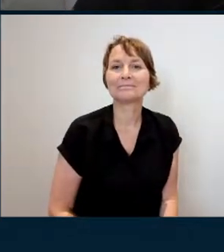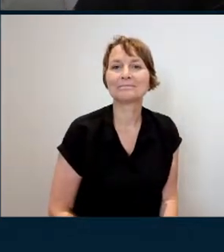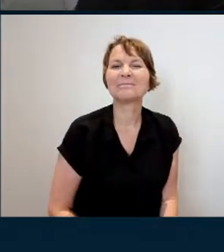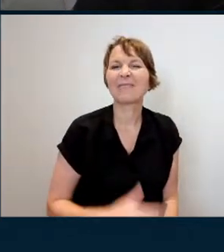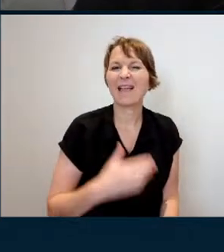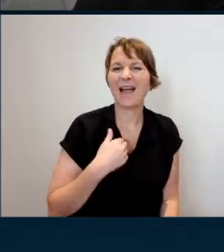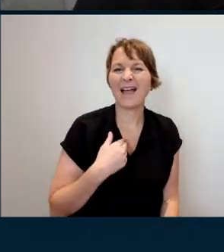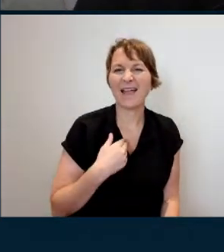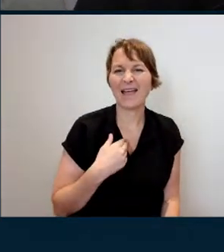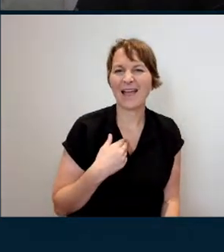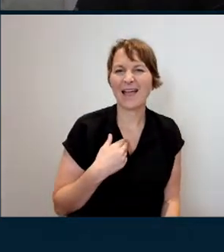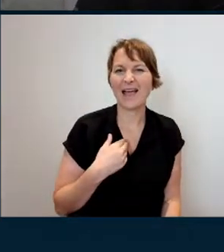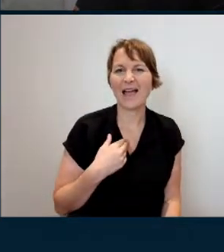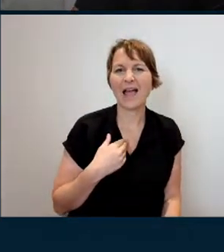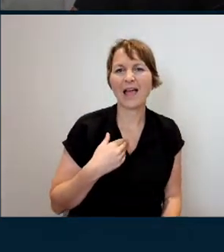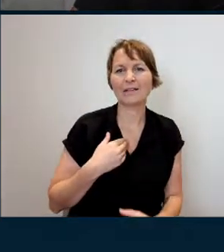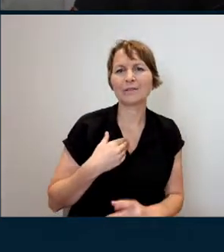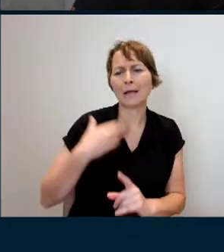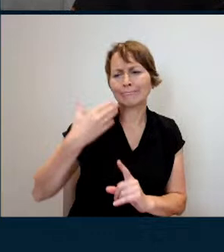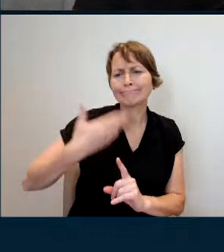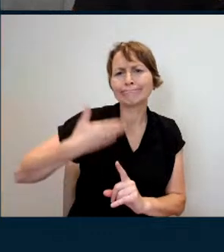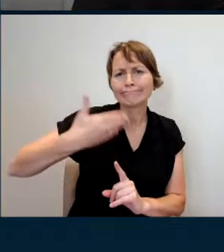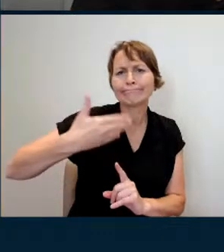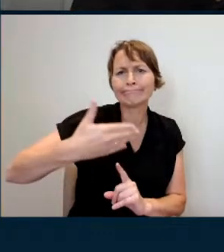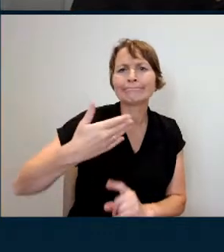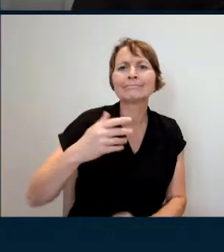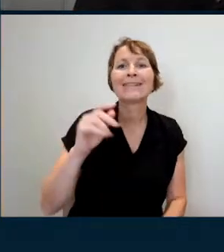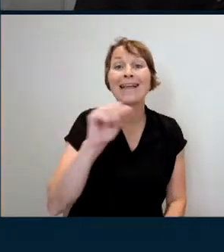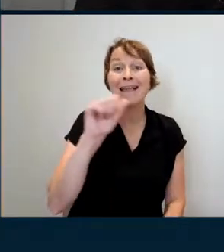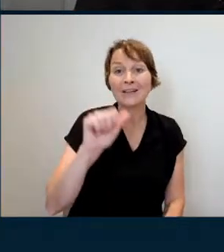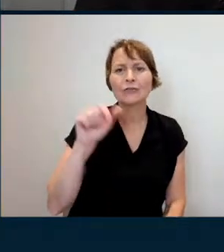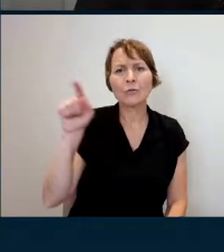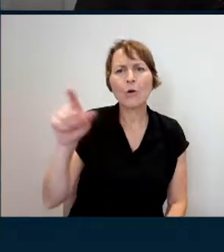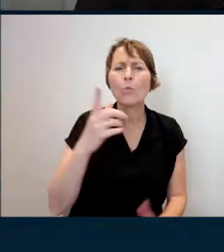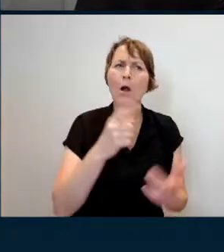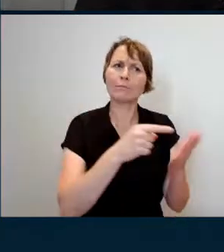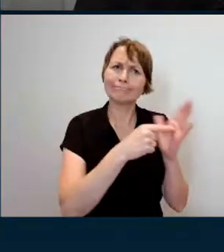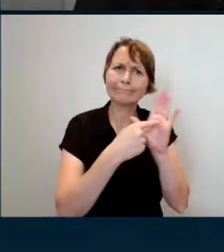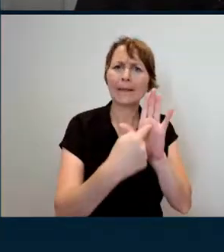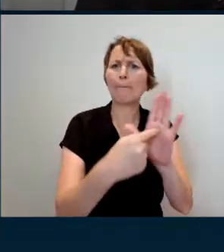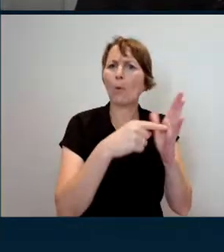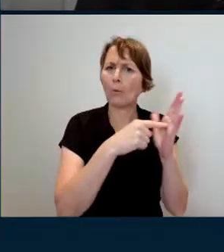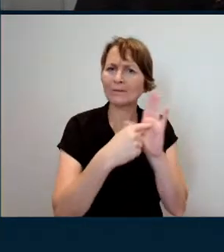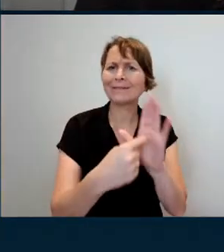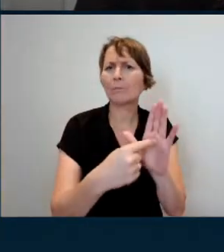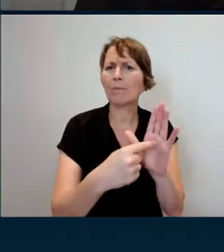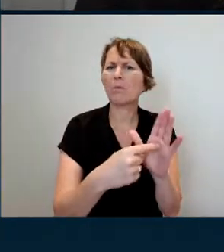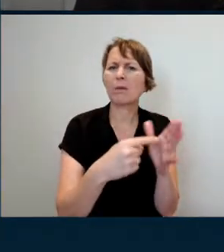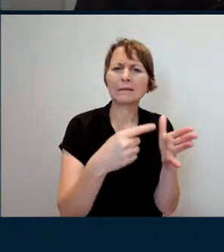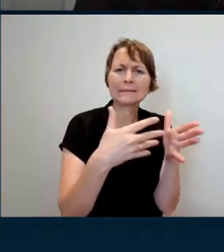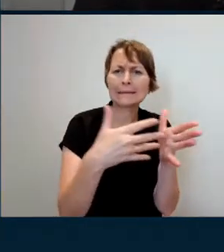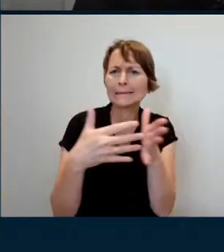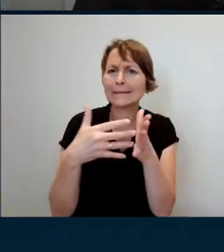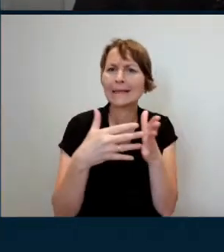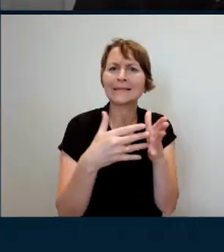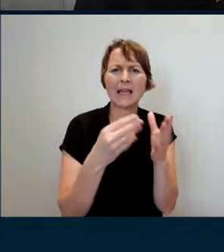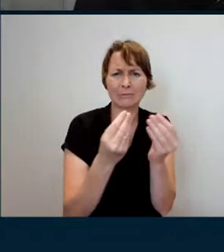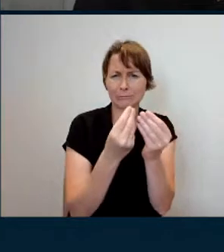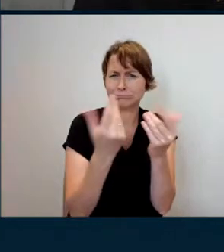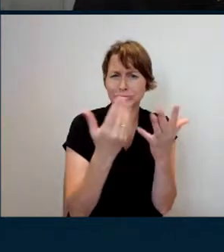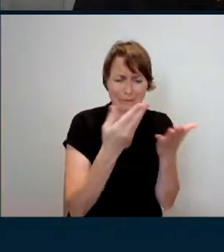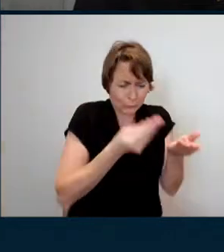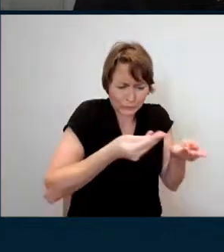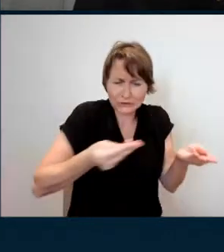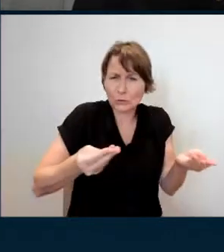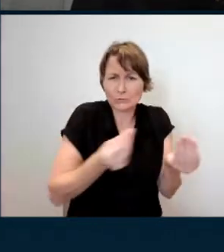demo and test purposes, and I create a lot of resources there, and mostly I don't need them